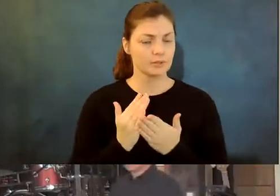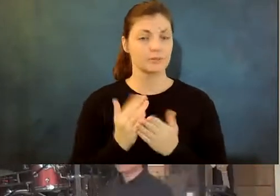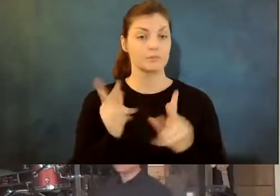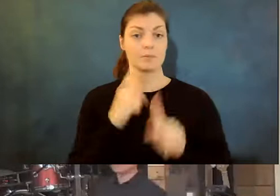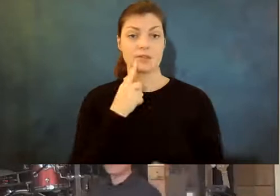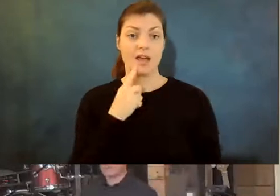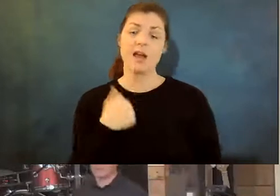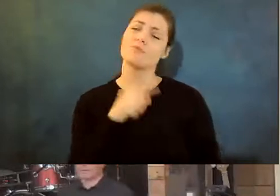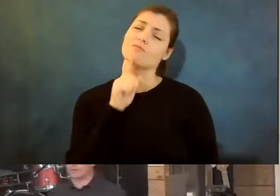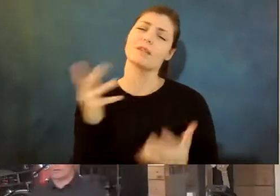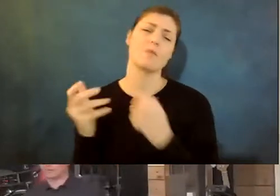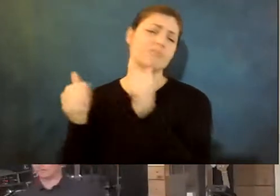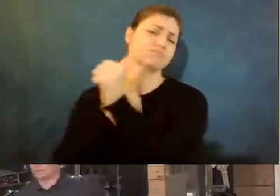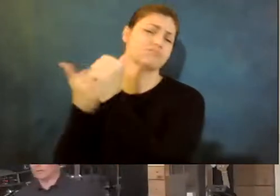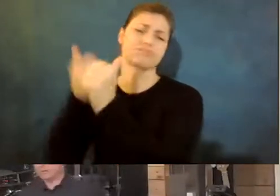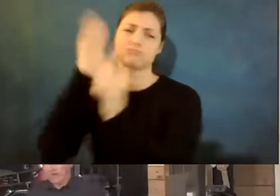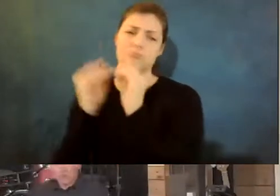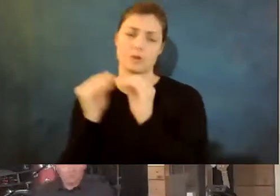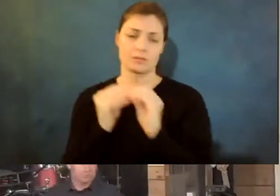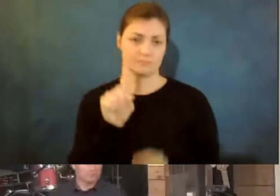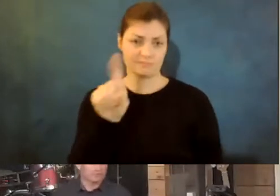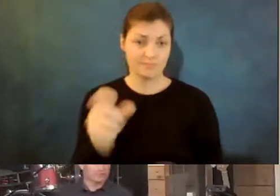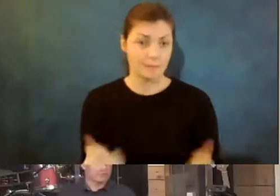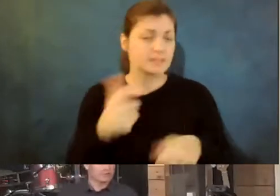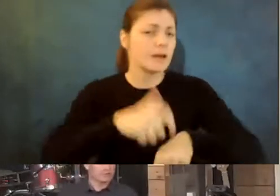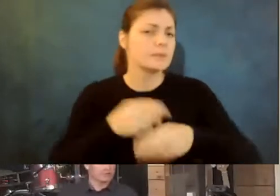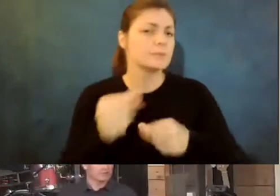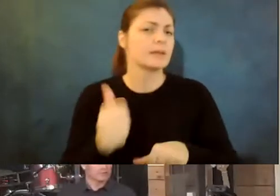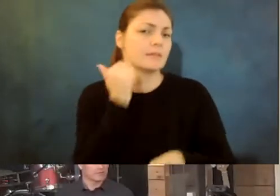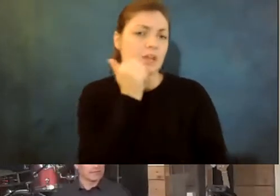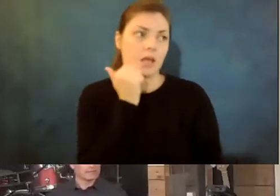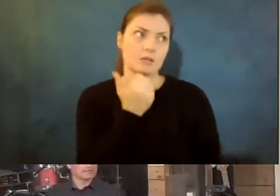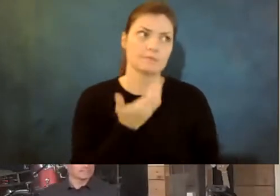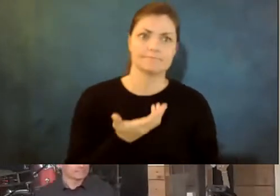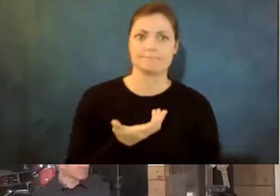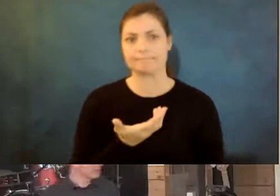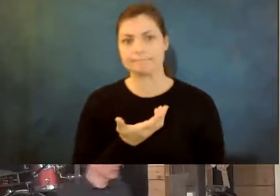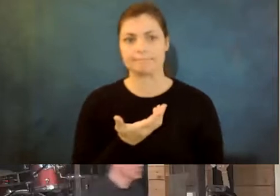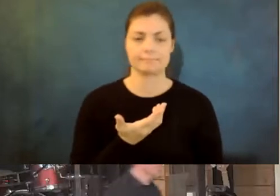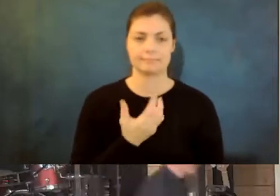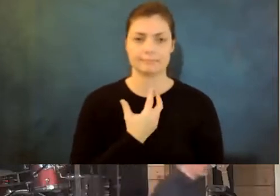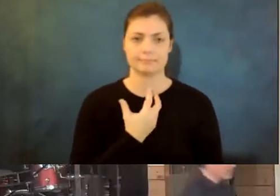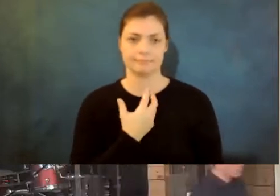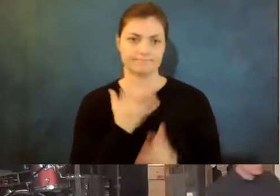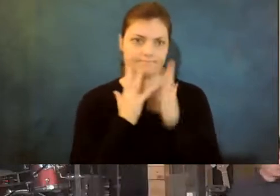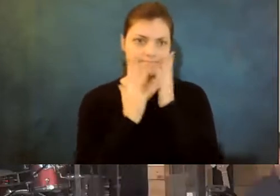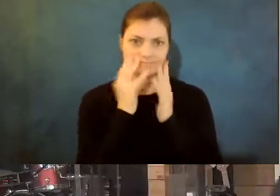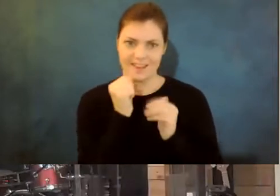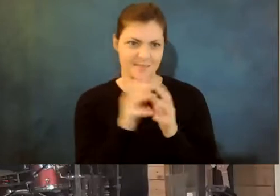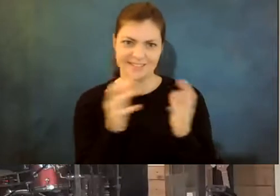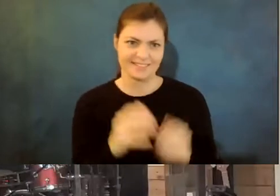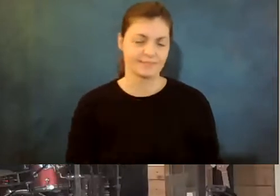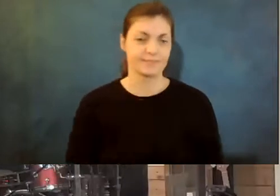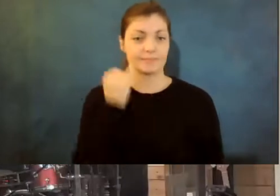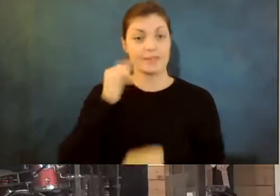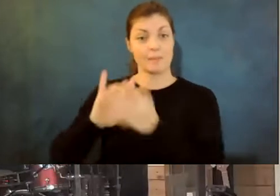like, well, how much time do you give him each day? And they're like, oh, sometimes I don't. Like if you just put a Bible